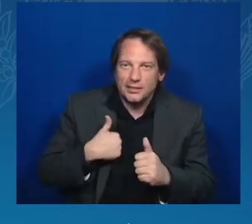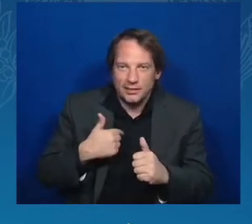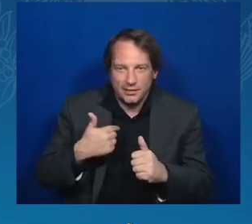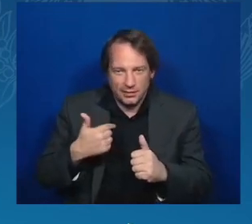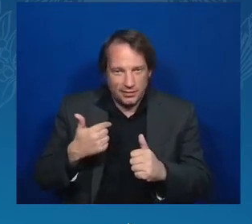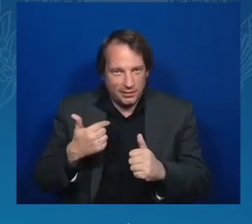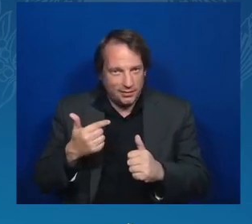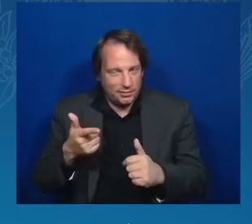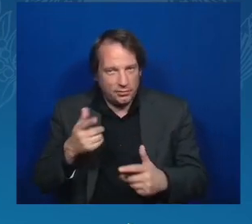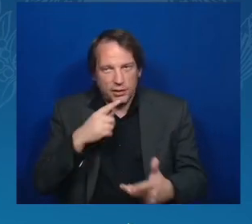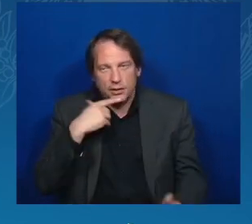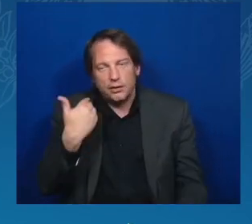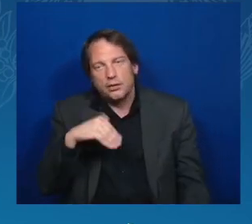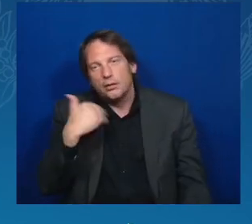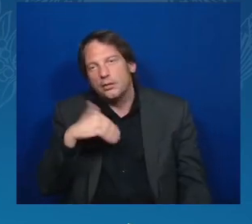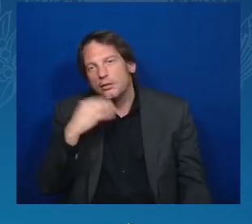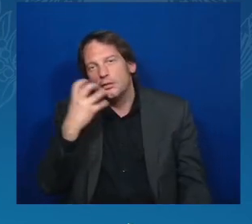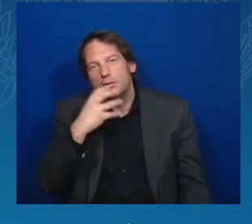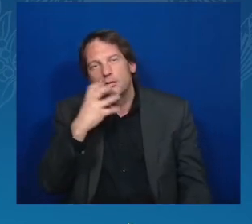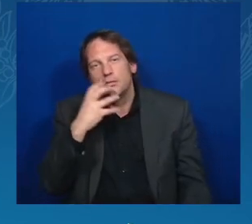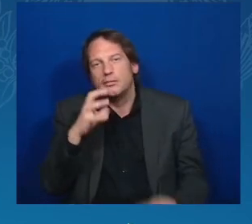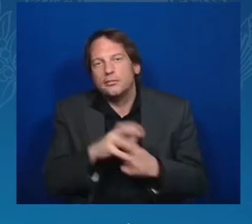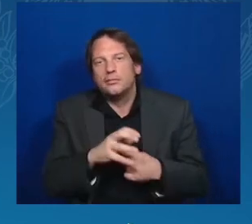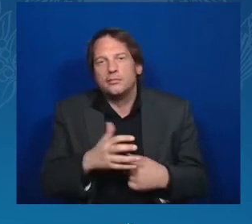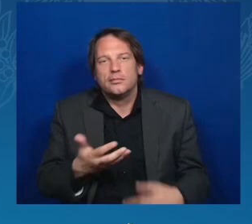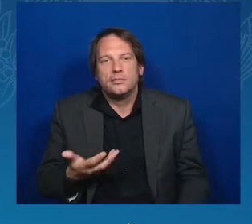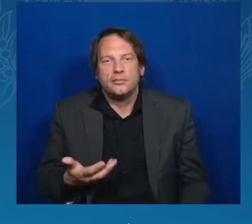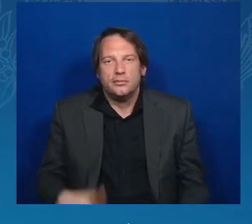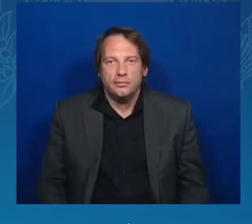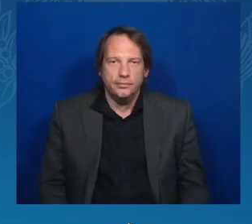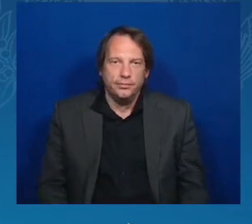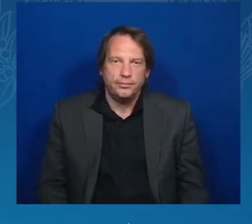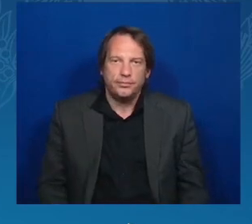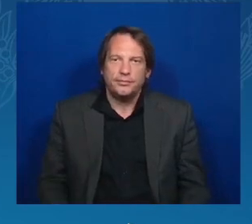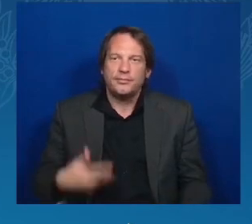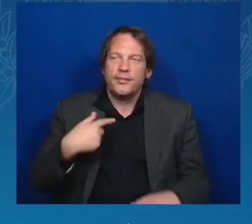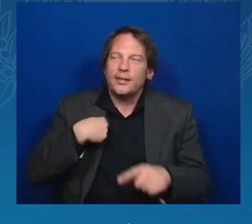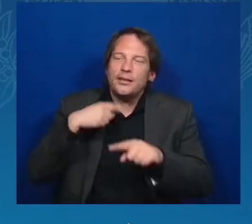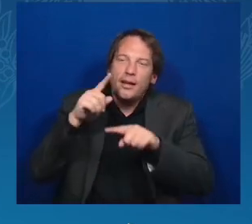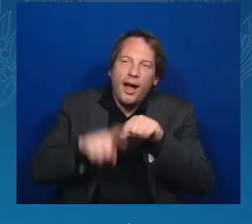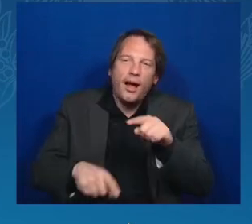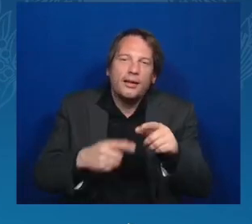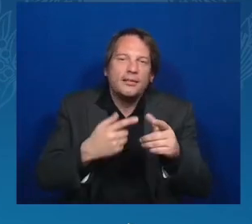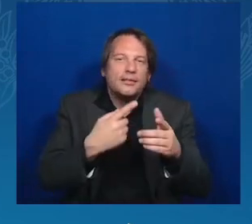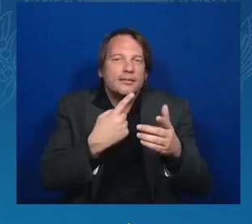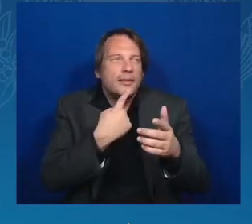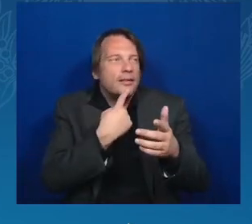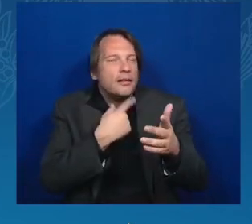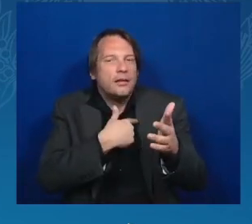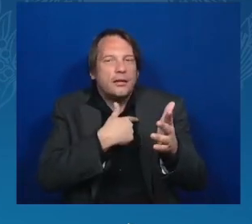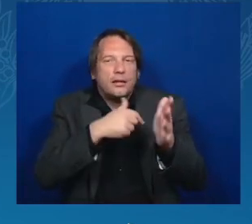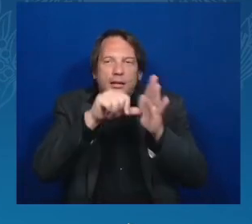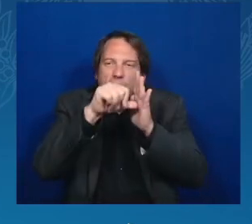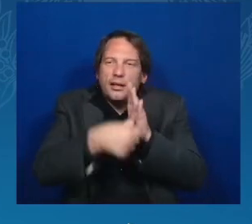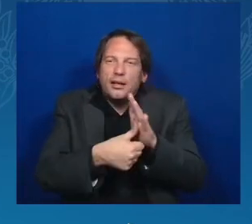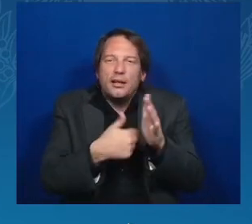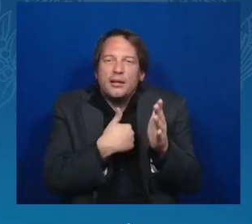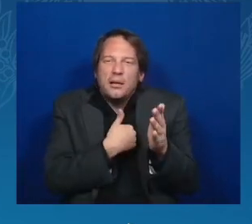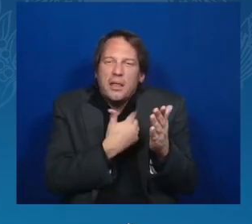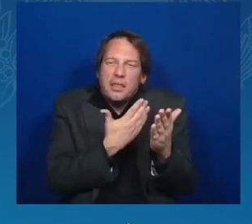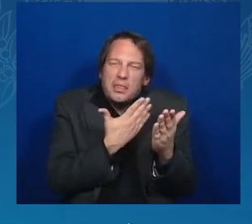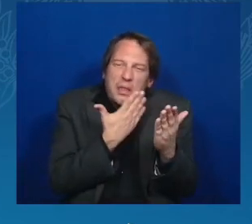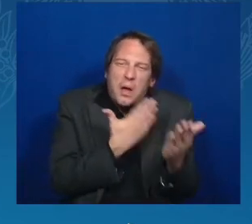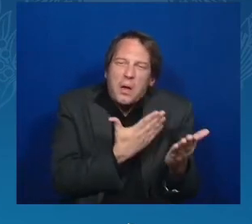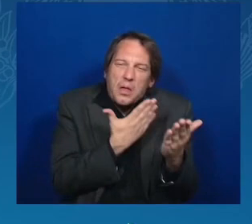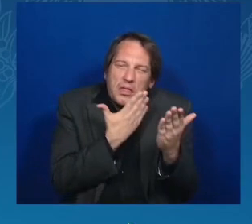that I cannot thank each of you enough for the life that you have decided to live, and you have answered a